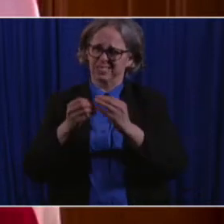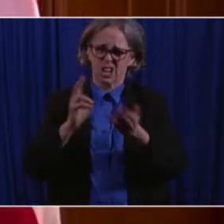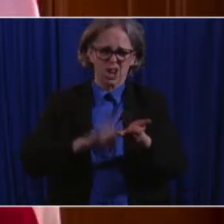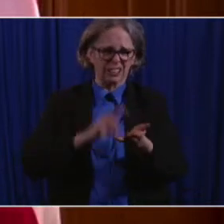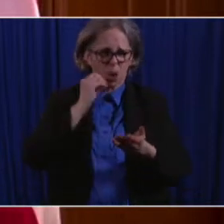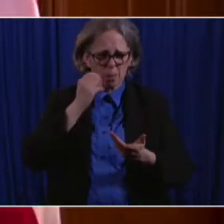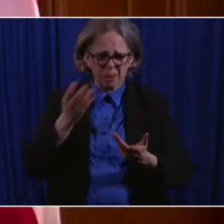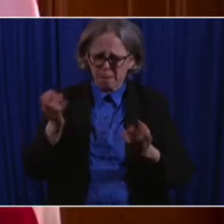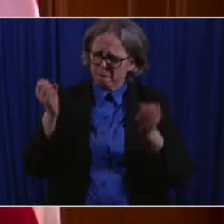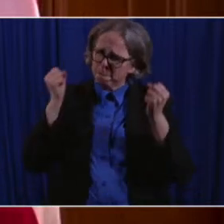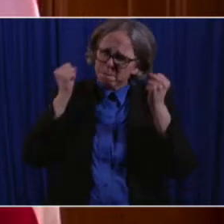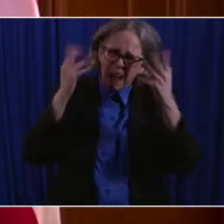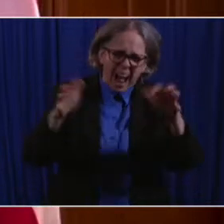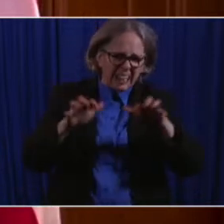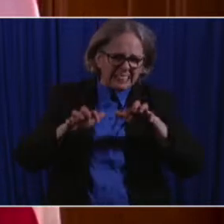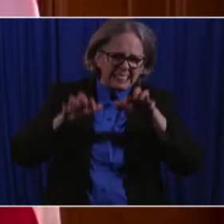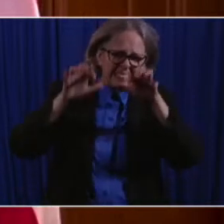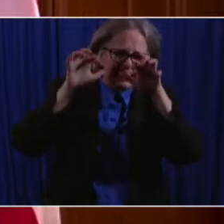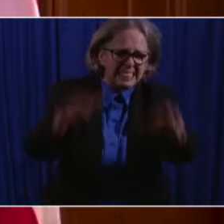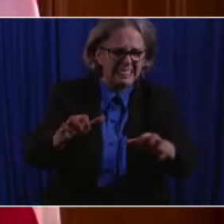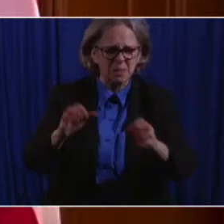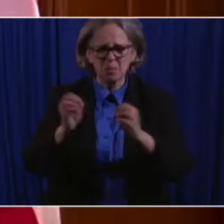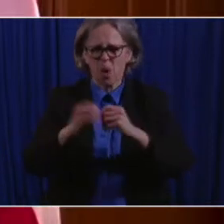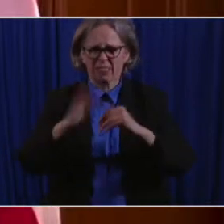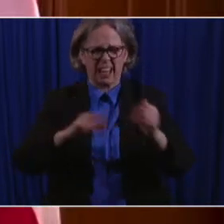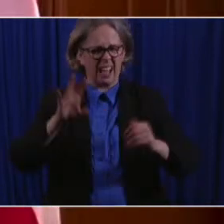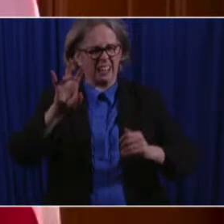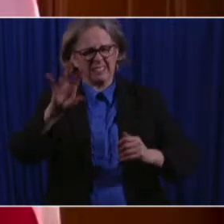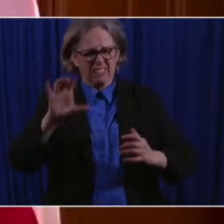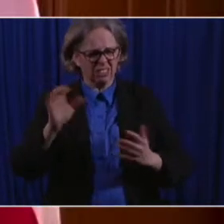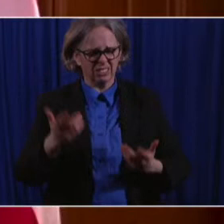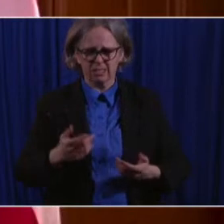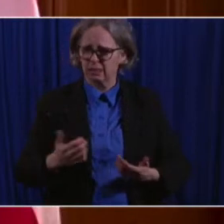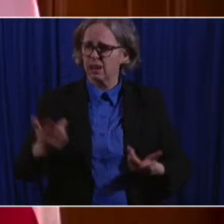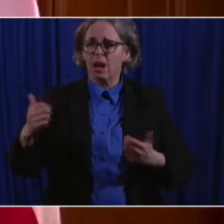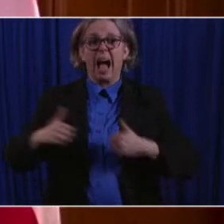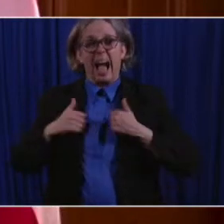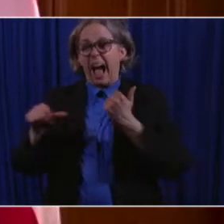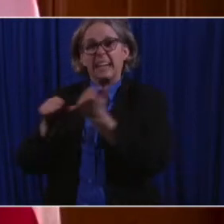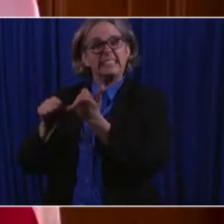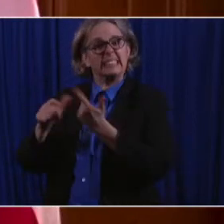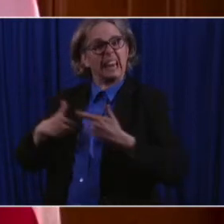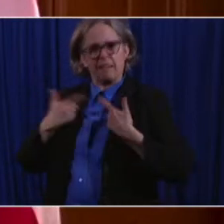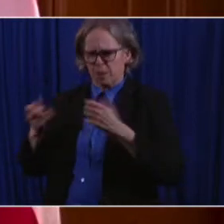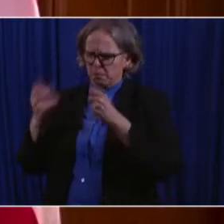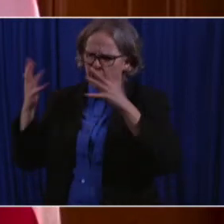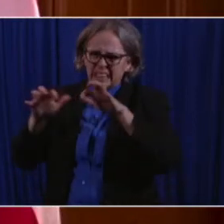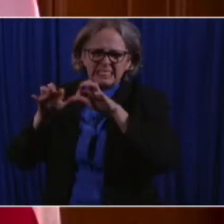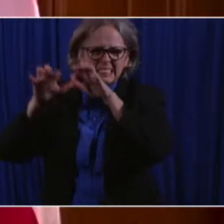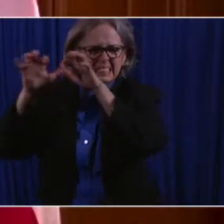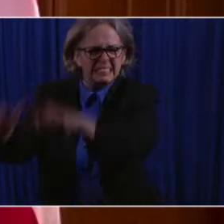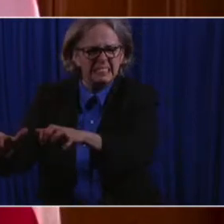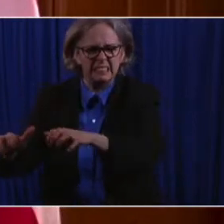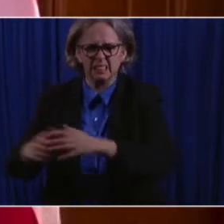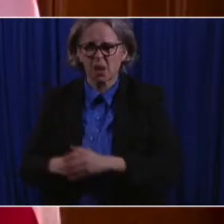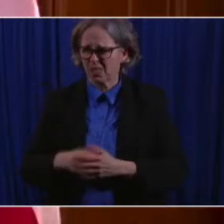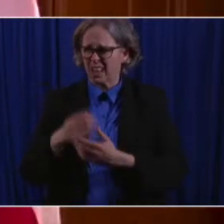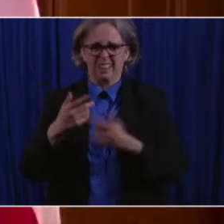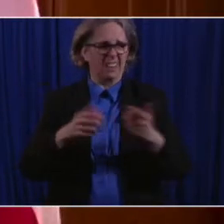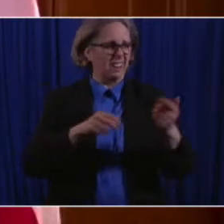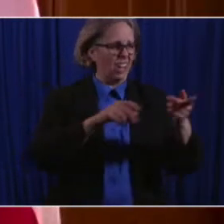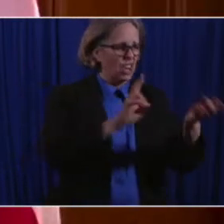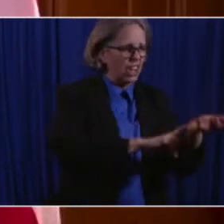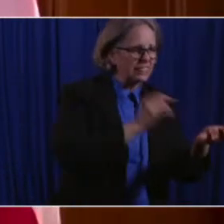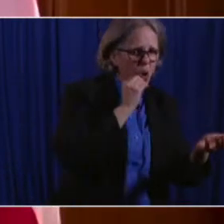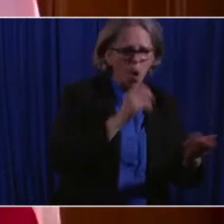have over 700 assisted living facilities in the state of Ohio. And most of them have signed up with our program and